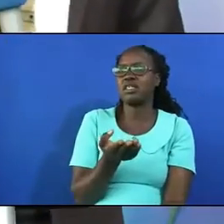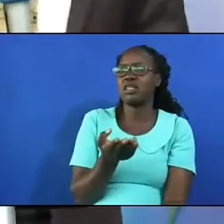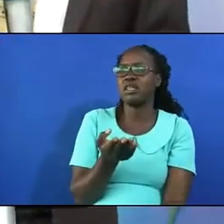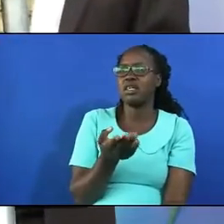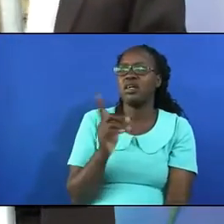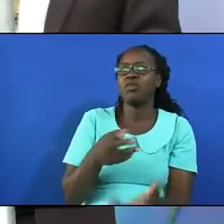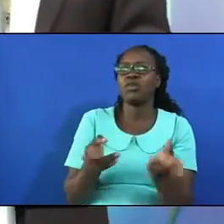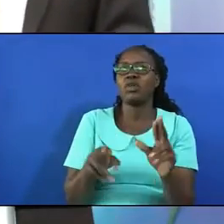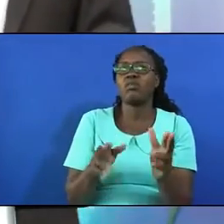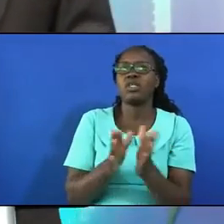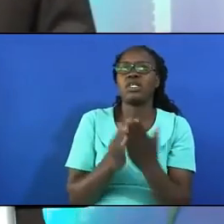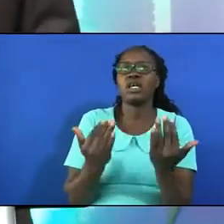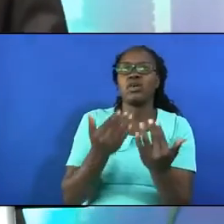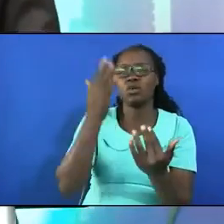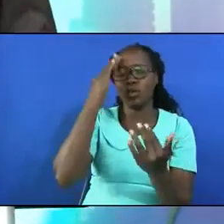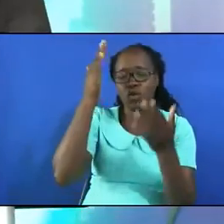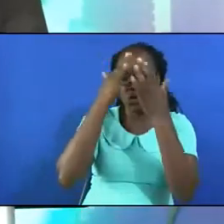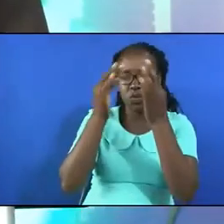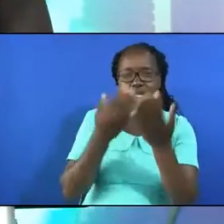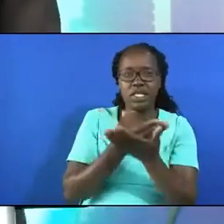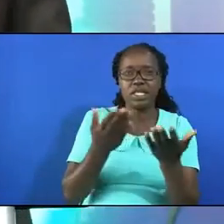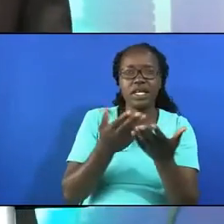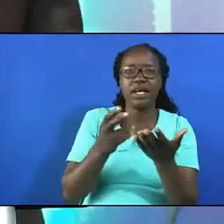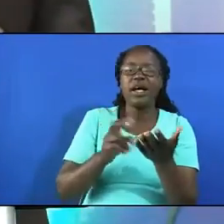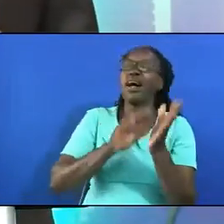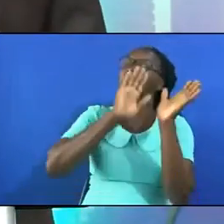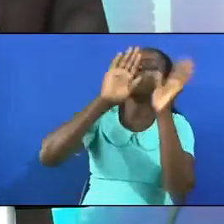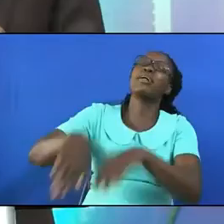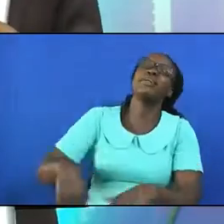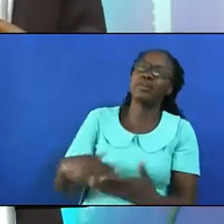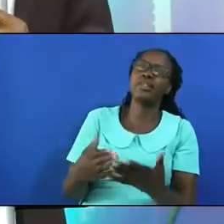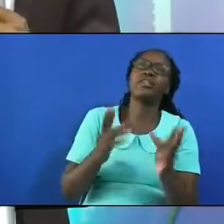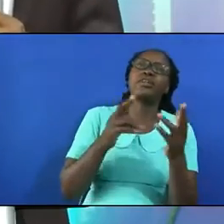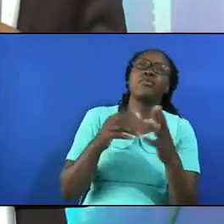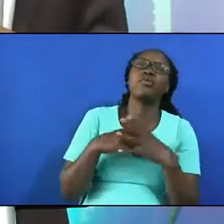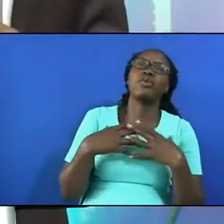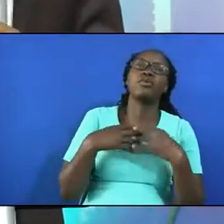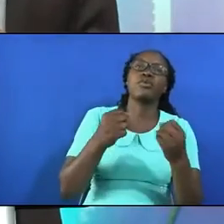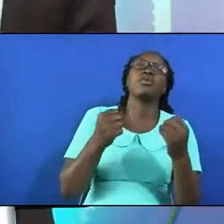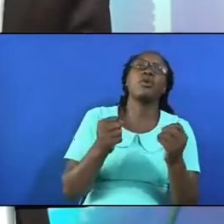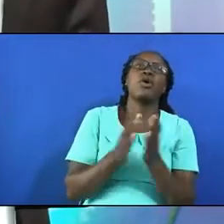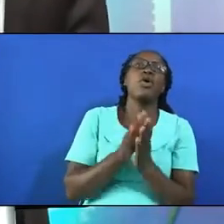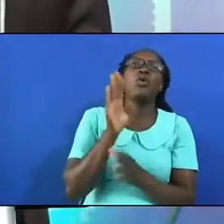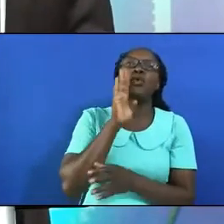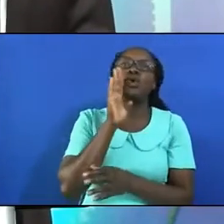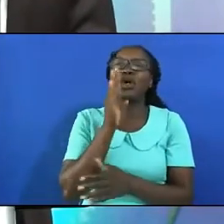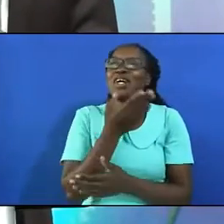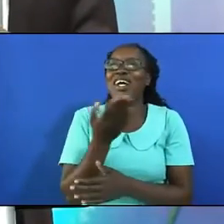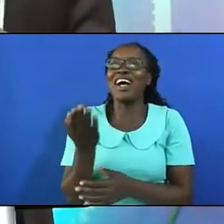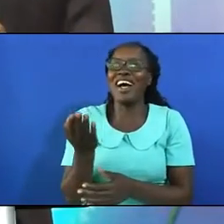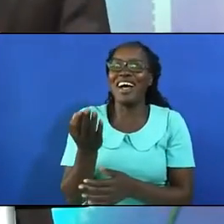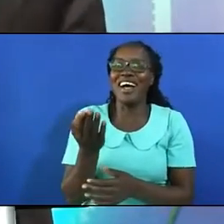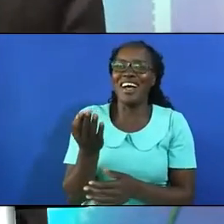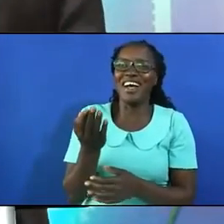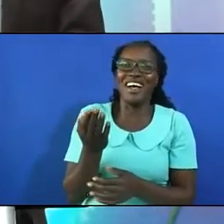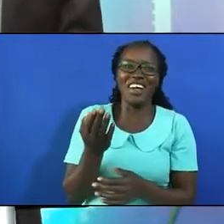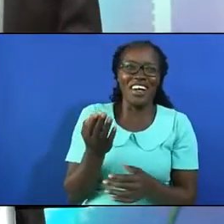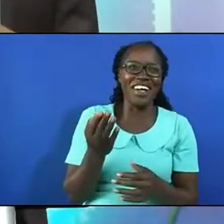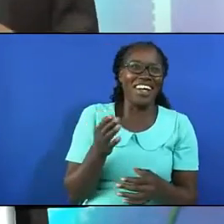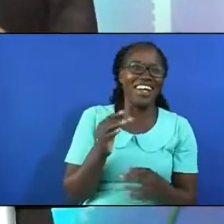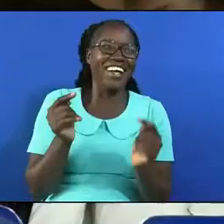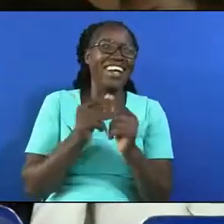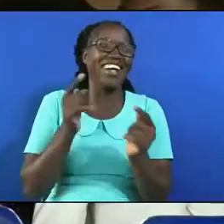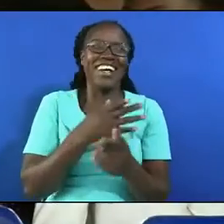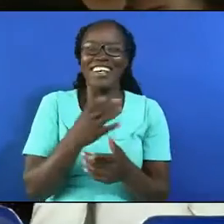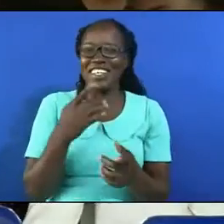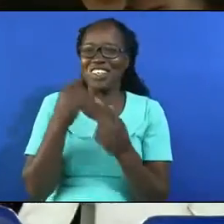What will happen now that we all know there is a wedding? Just abandon it. We will recover. We will gossip. We have to. We will talk